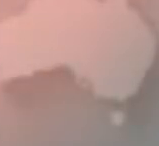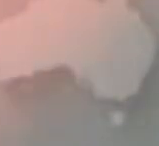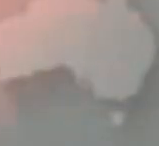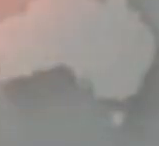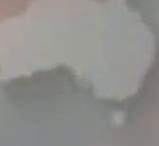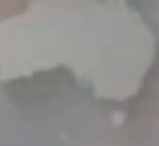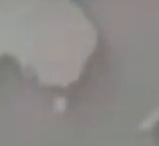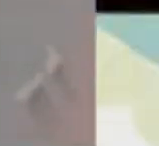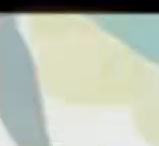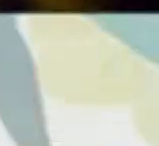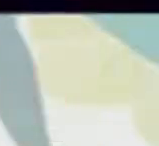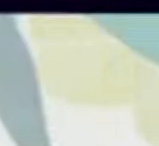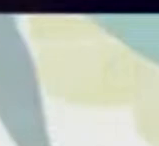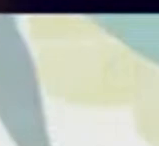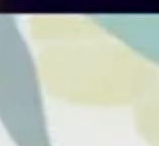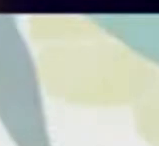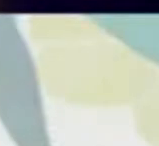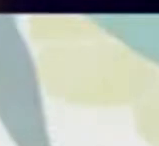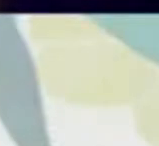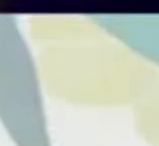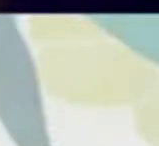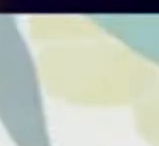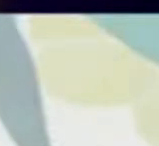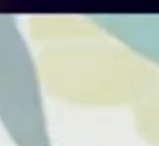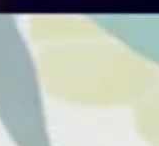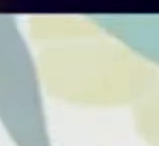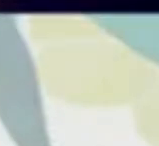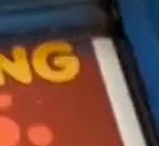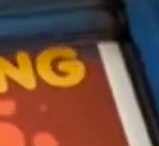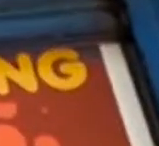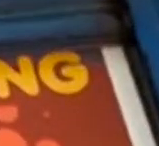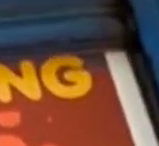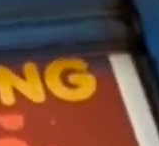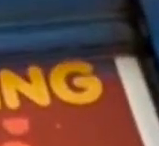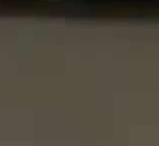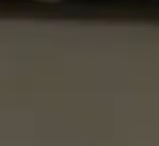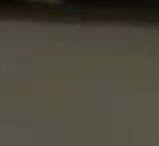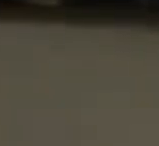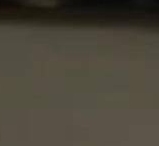News was brought to you by Mozart Bet.